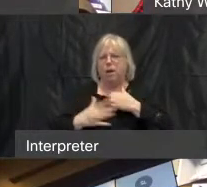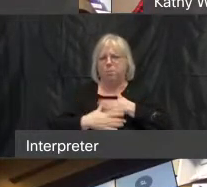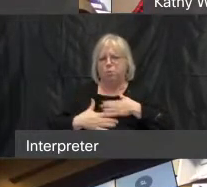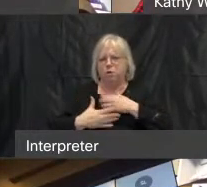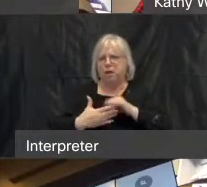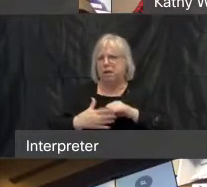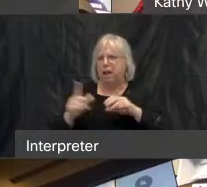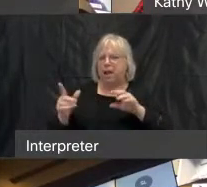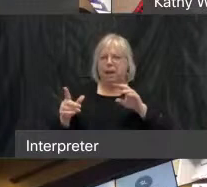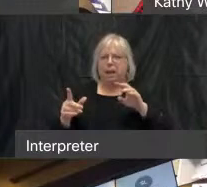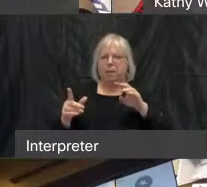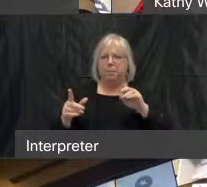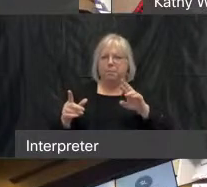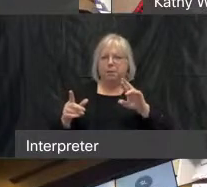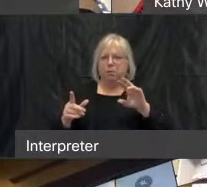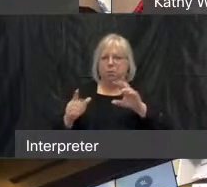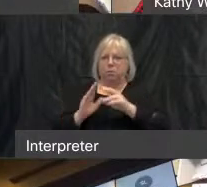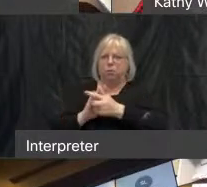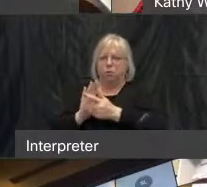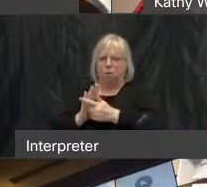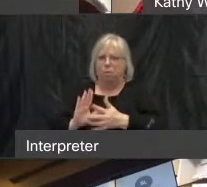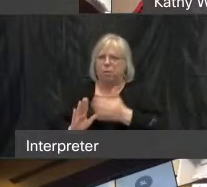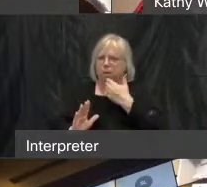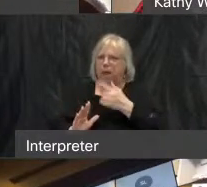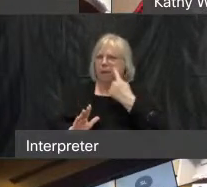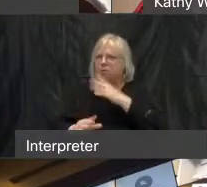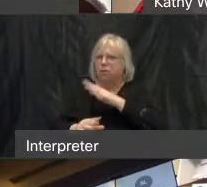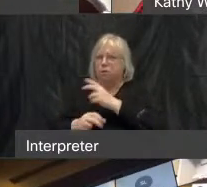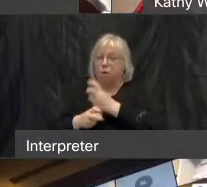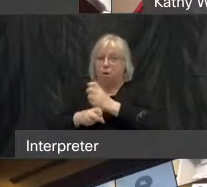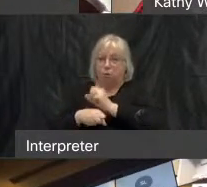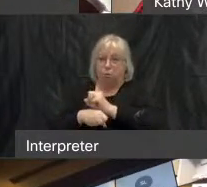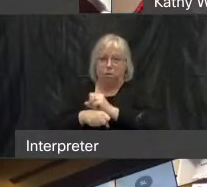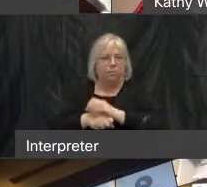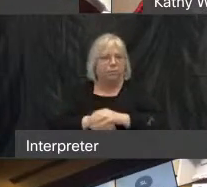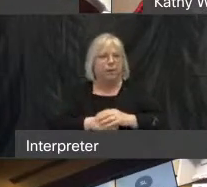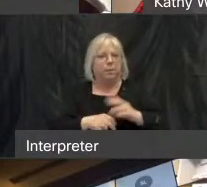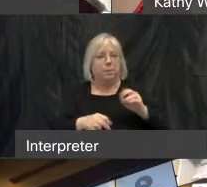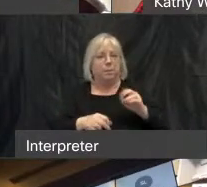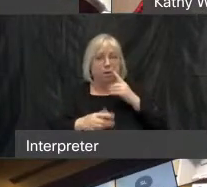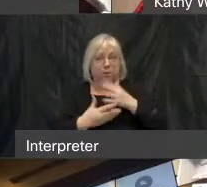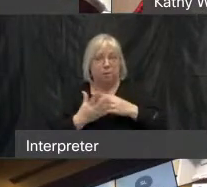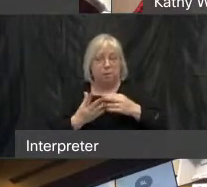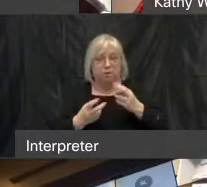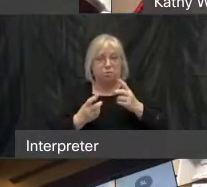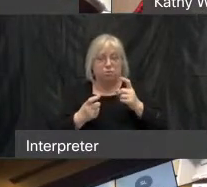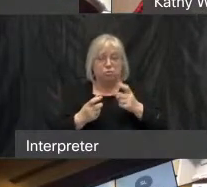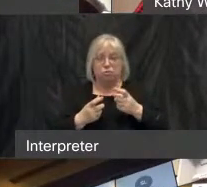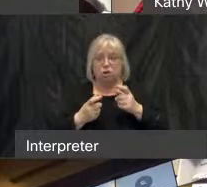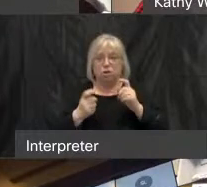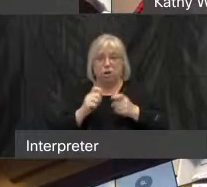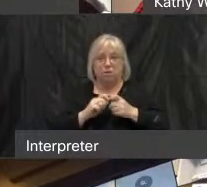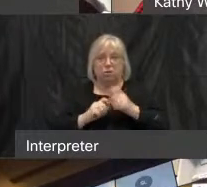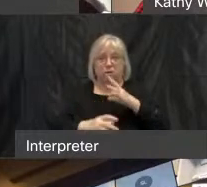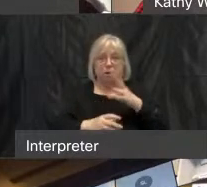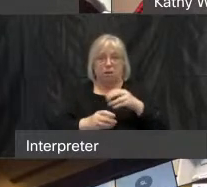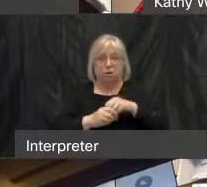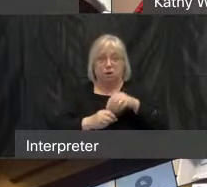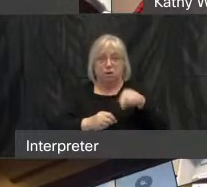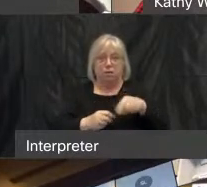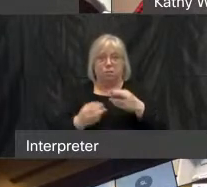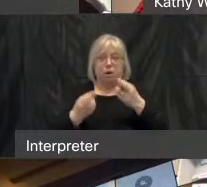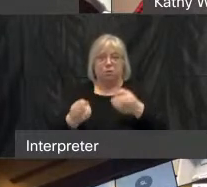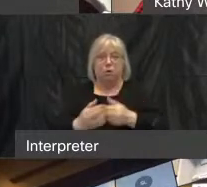hard work. Thank you, Jamie. And just so, are some of those changes, including this resolution, we can just make those policy changes?